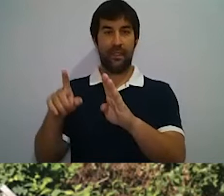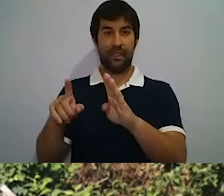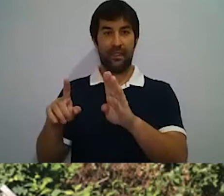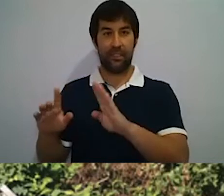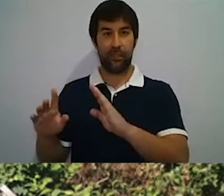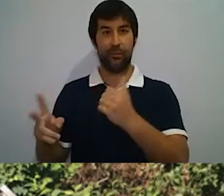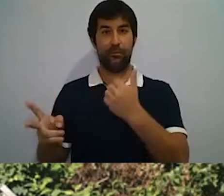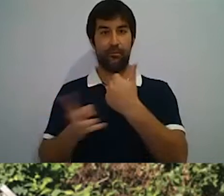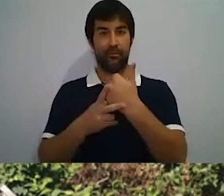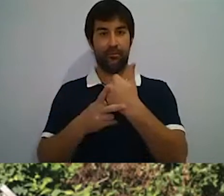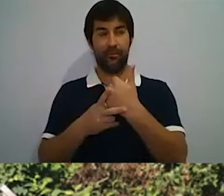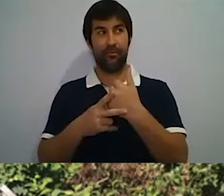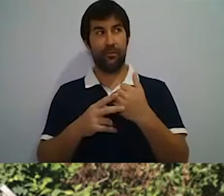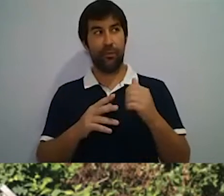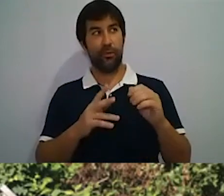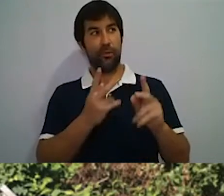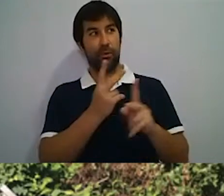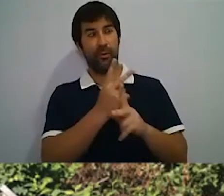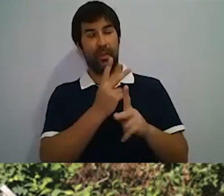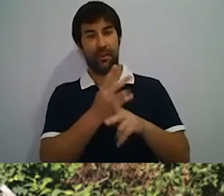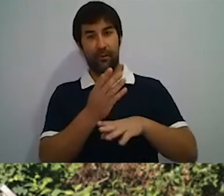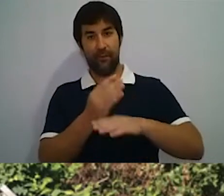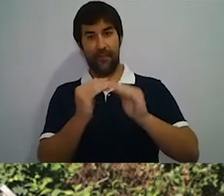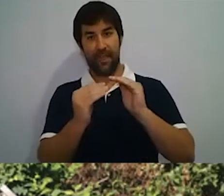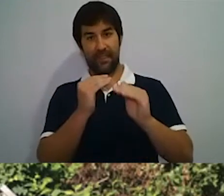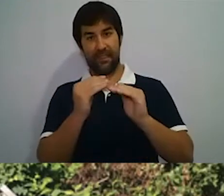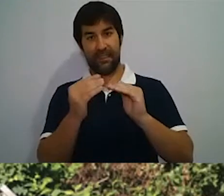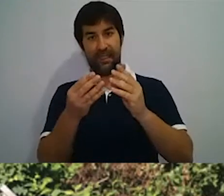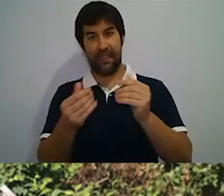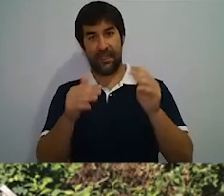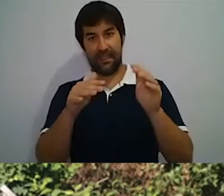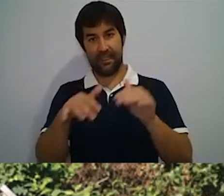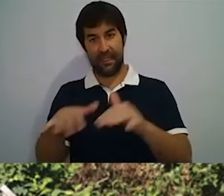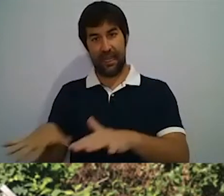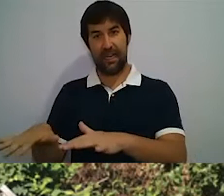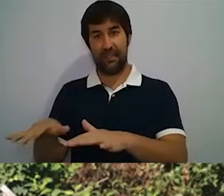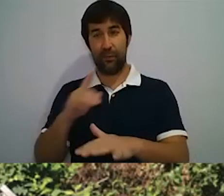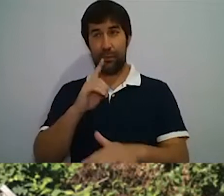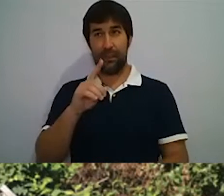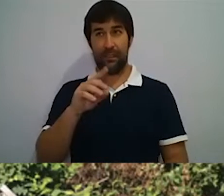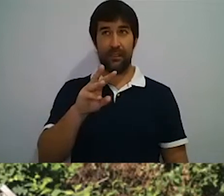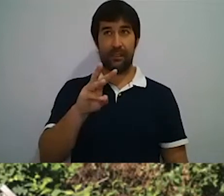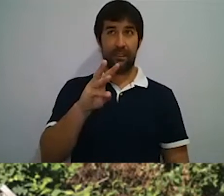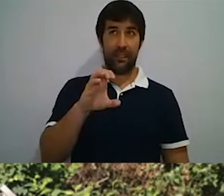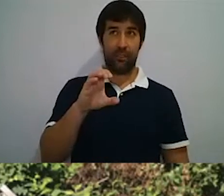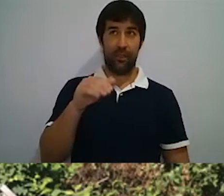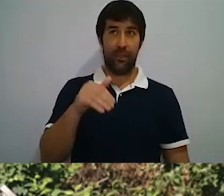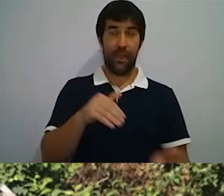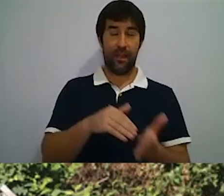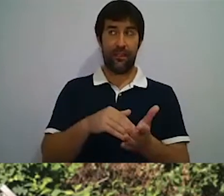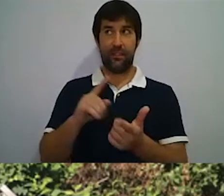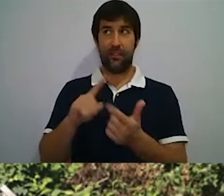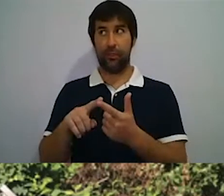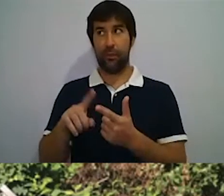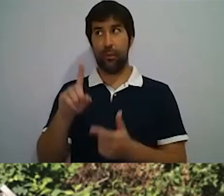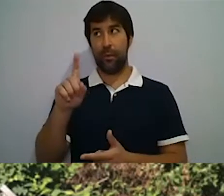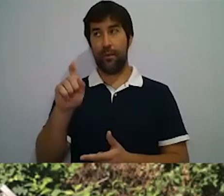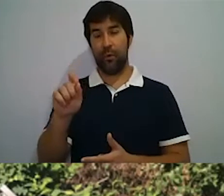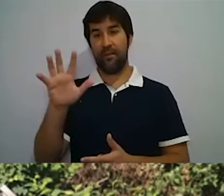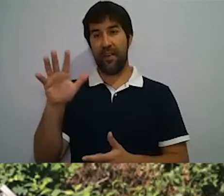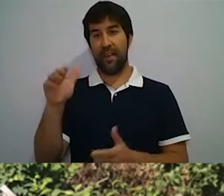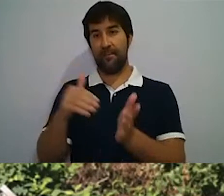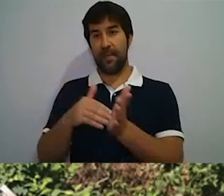And again, this is in a financially constrained environment where we need to make those decisions. And those that have available alternative